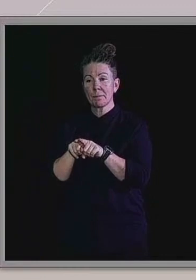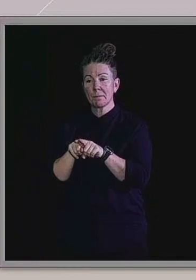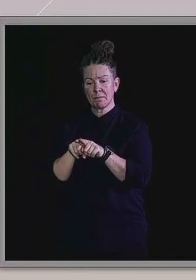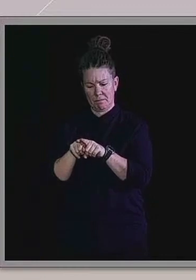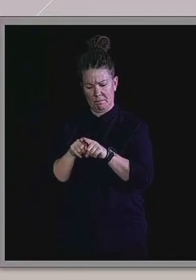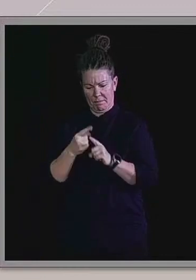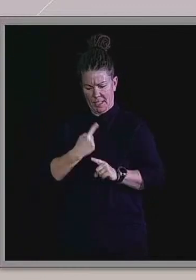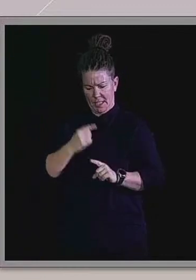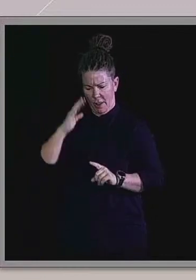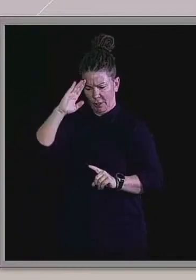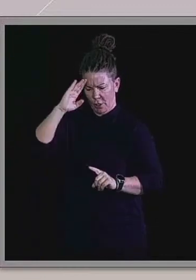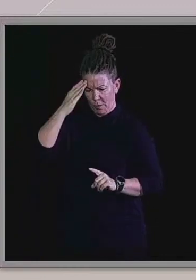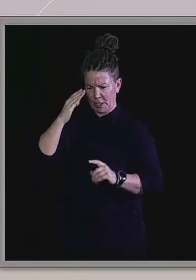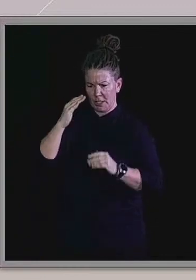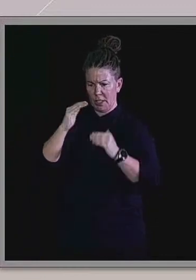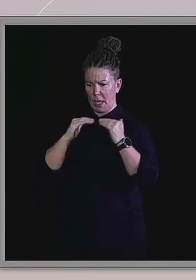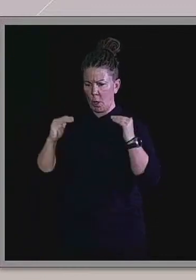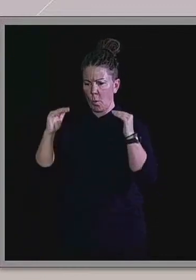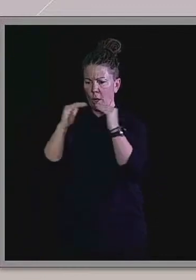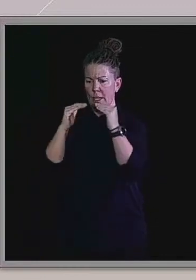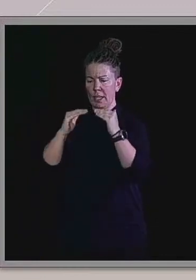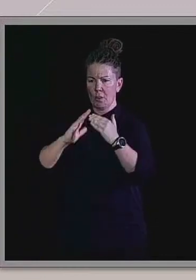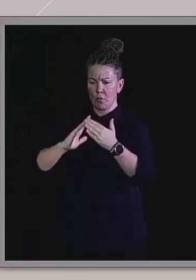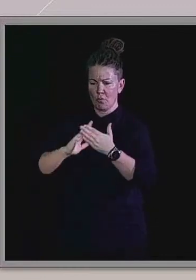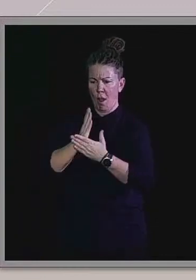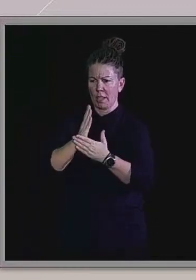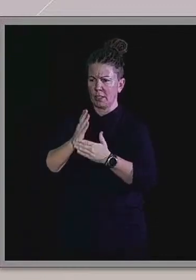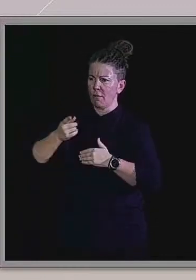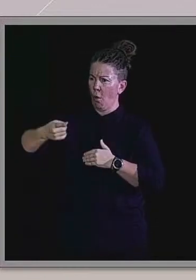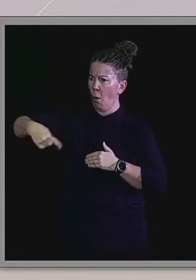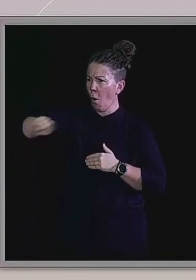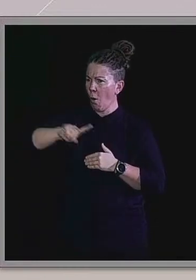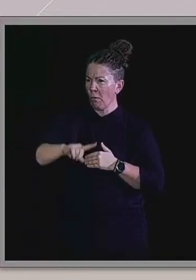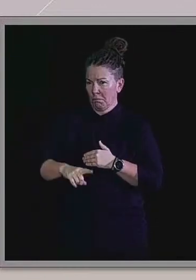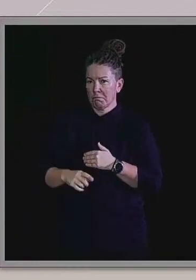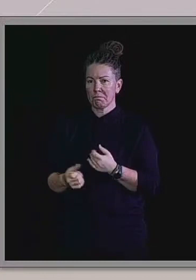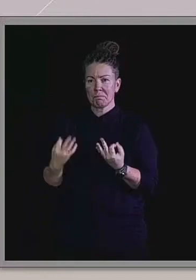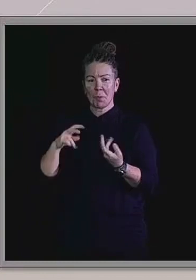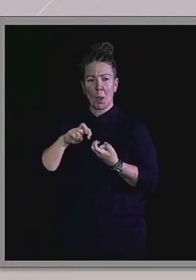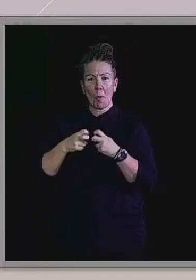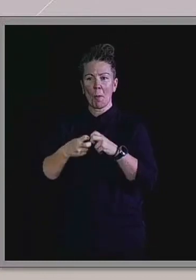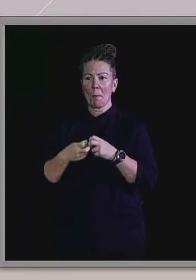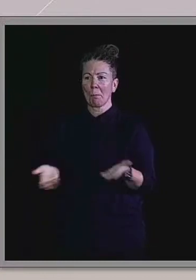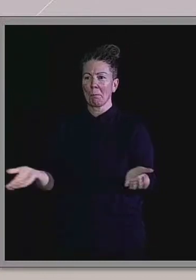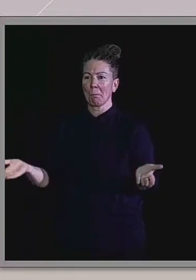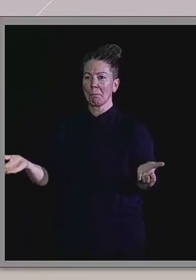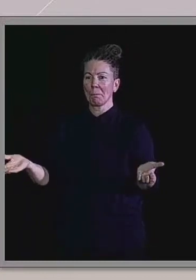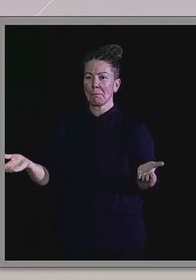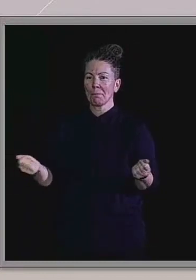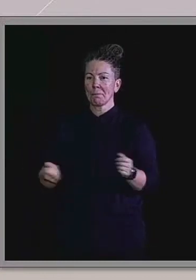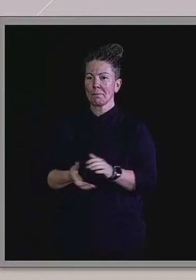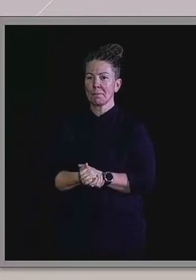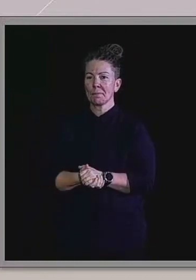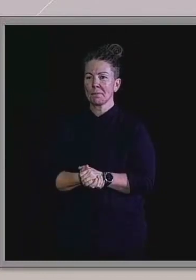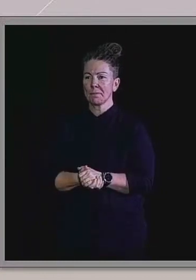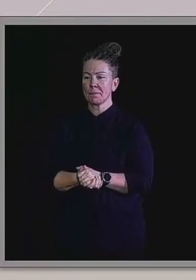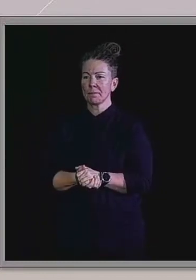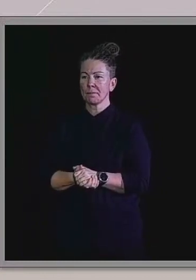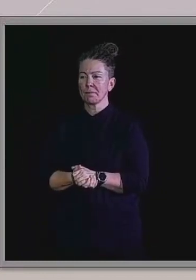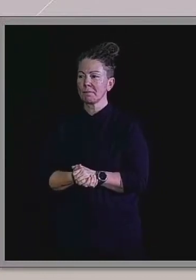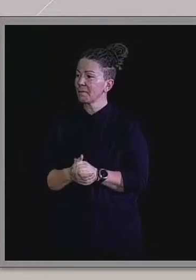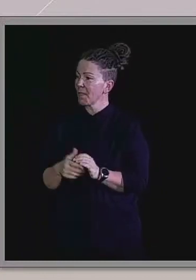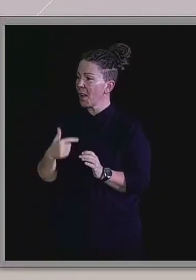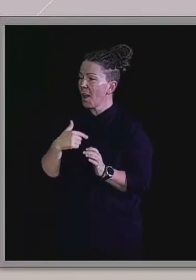self-determination and equality and rights belong to all people, then we shouldn't have a problem. Yeah, and I'll just add to that. I just think it